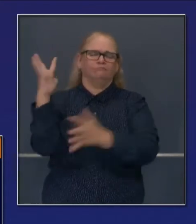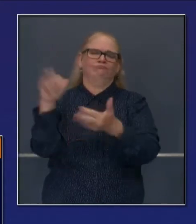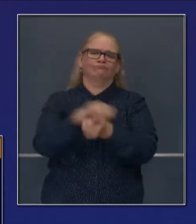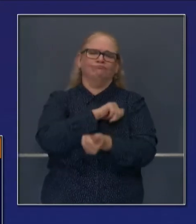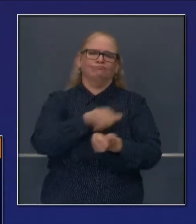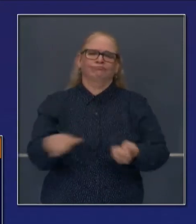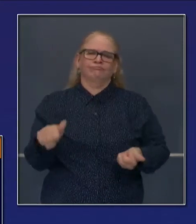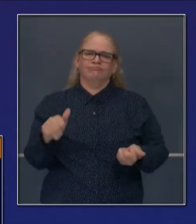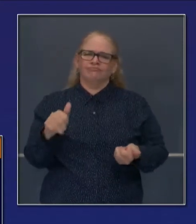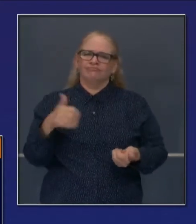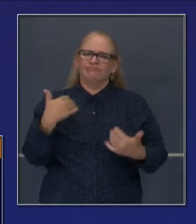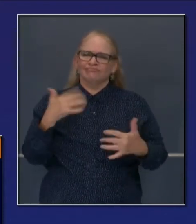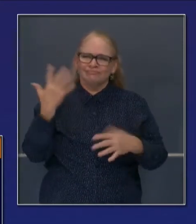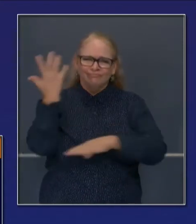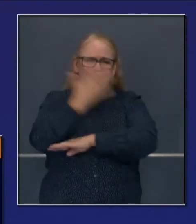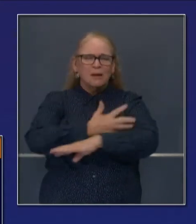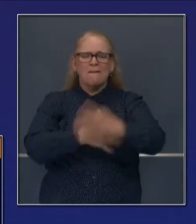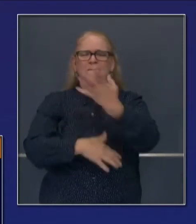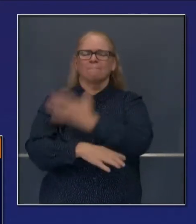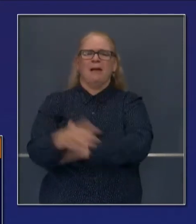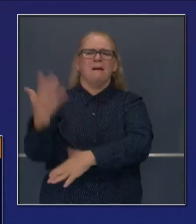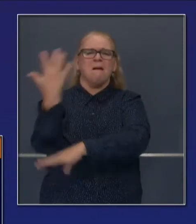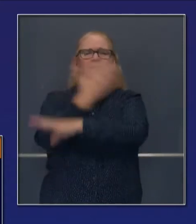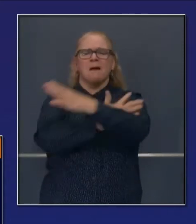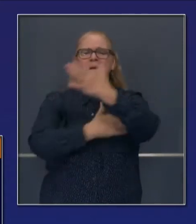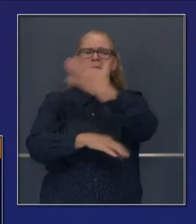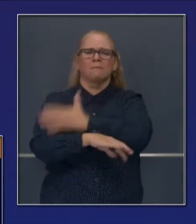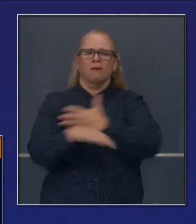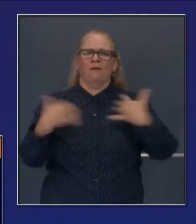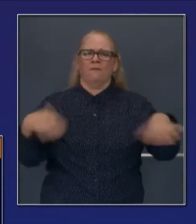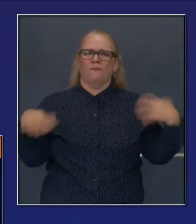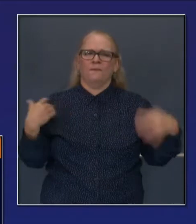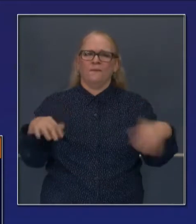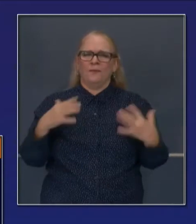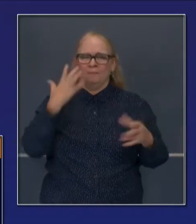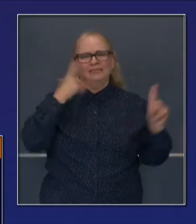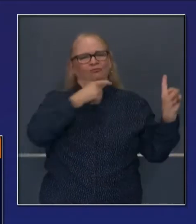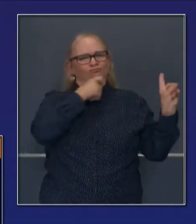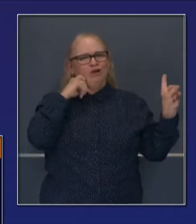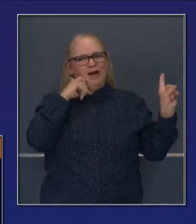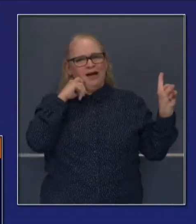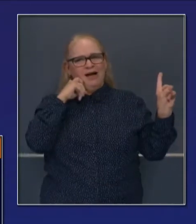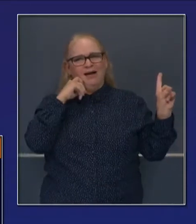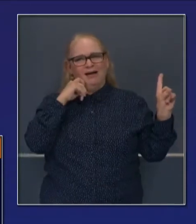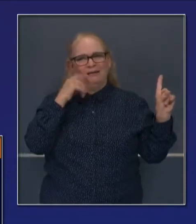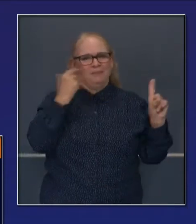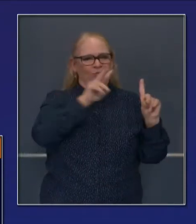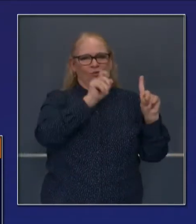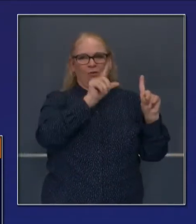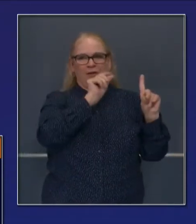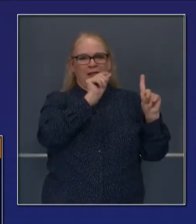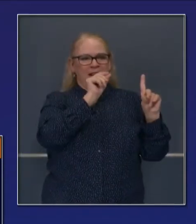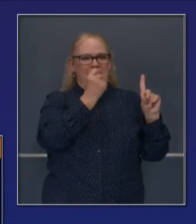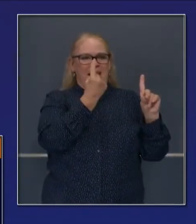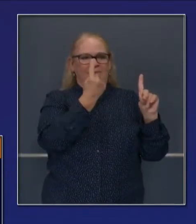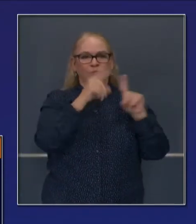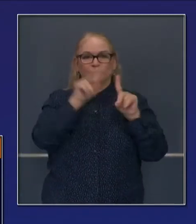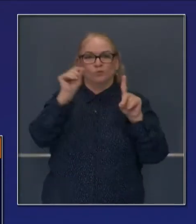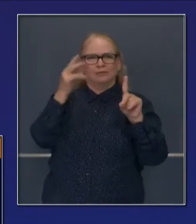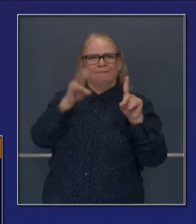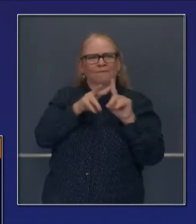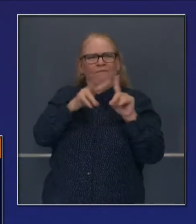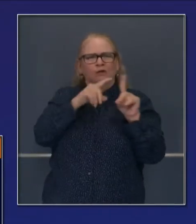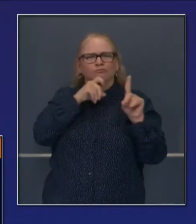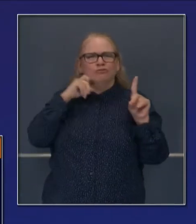fell due to that historic drought between 2011 and 2017. 39% contained last